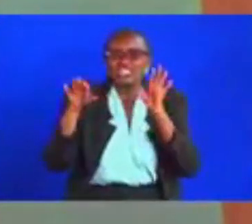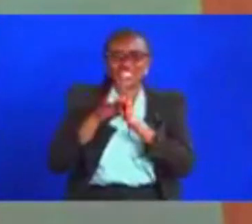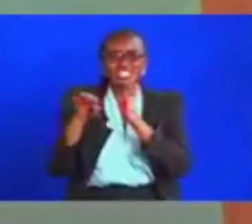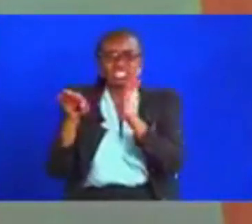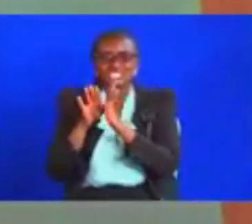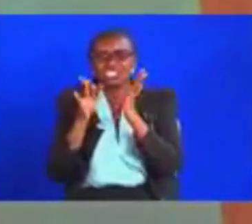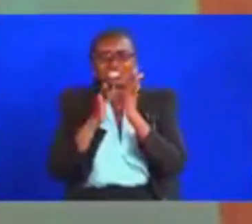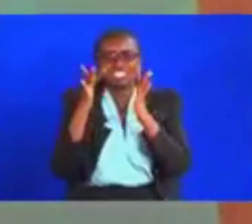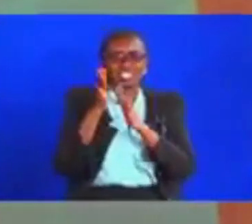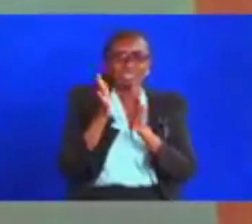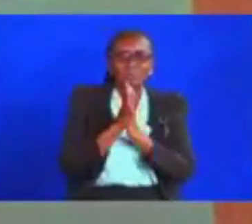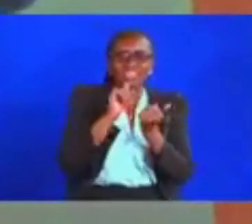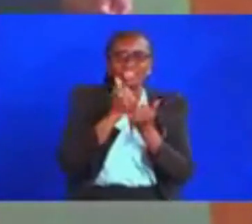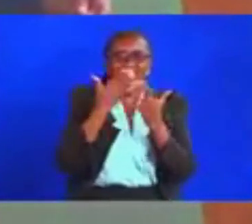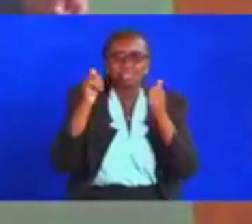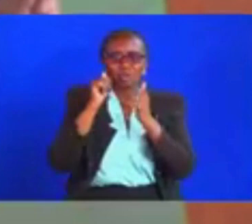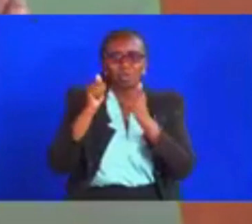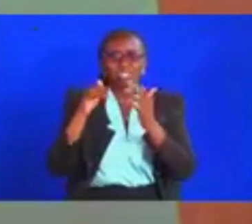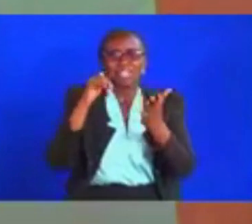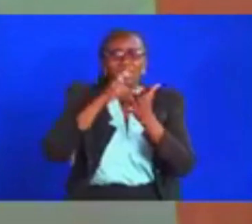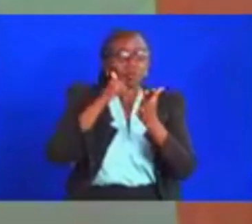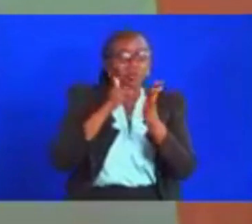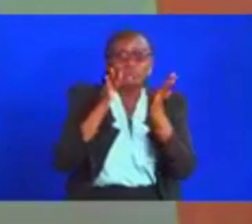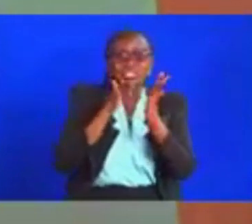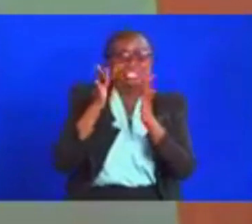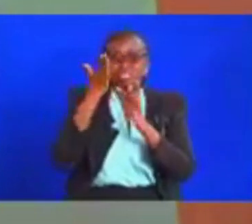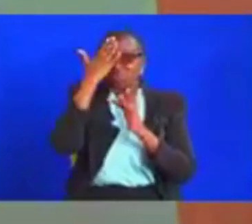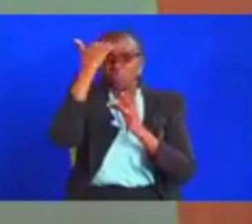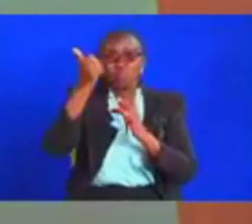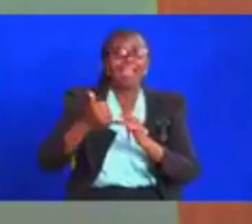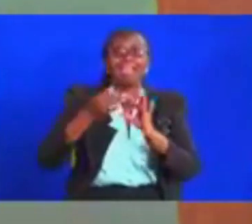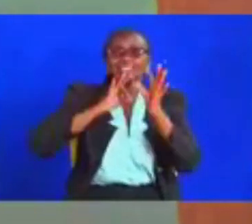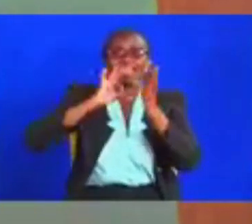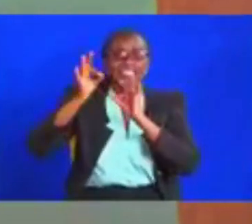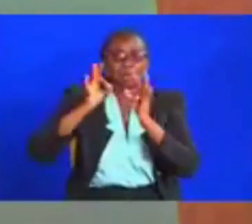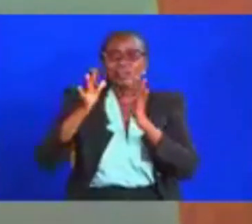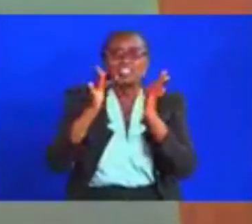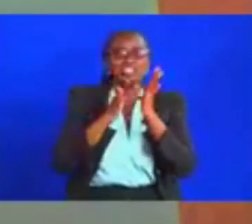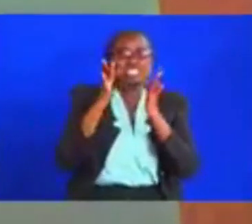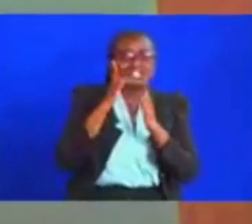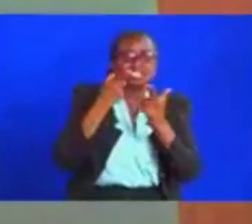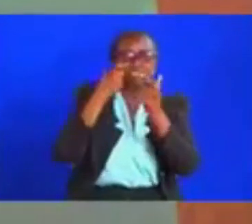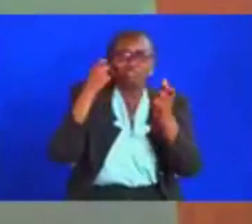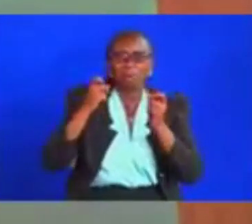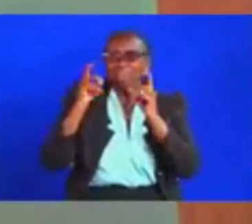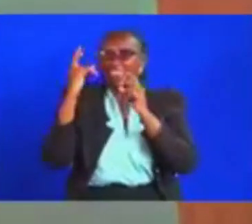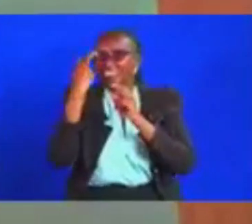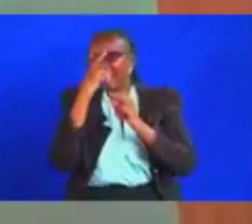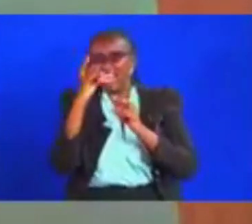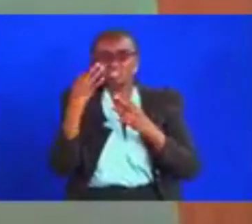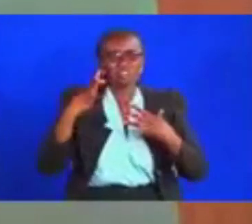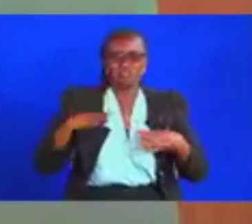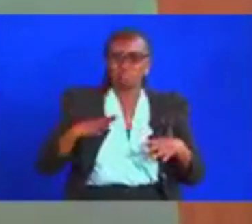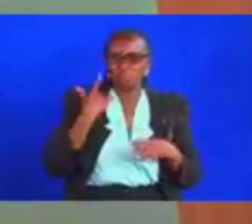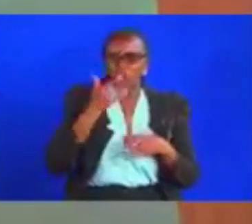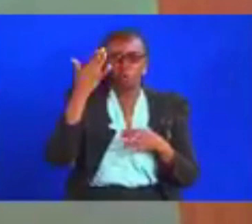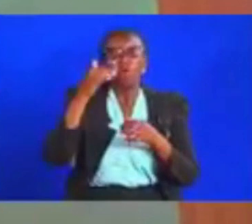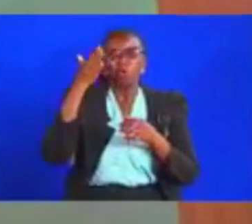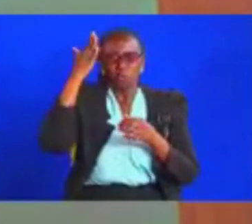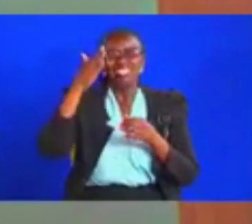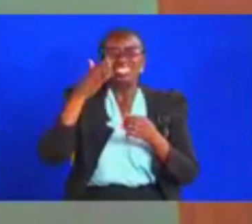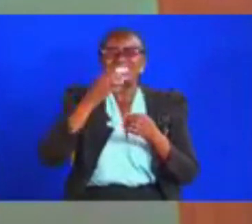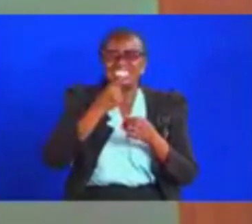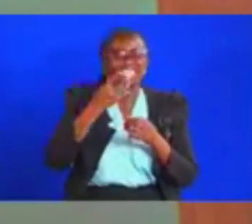and anything that looks like him, because they are interpreting Jesus from the lens of those who claim to know him. And